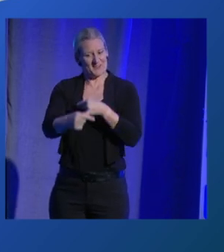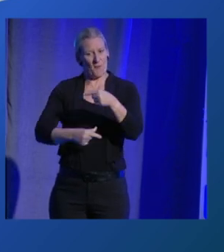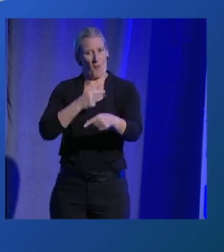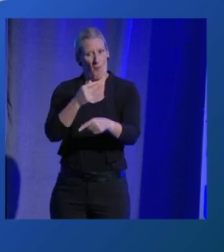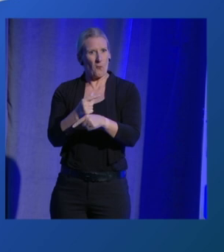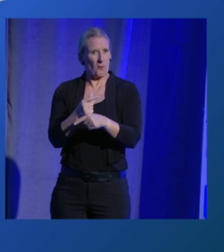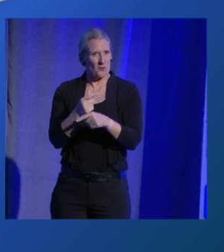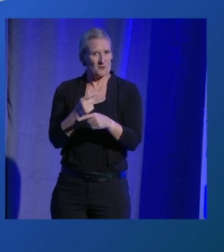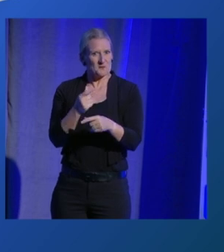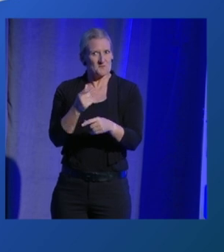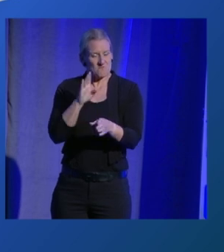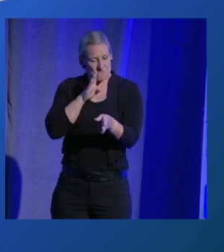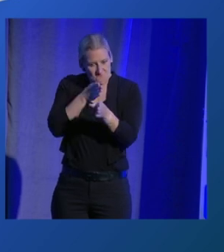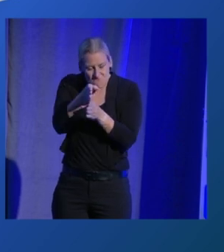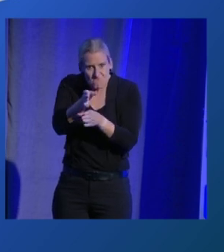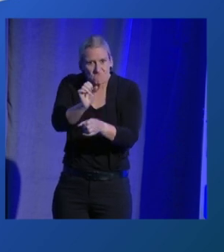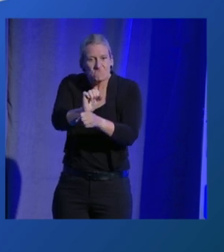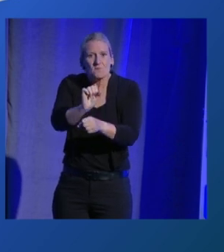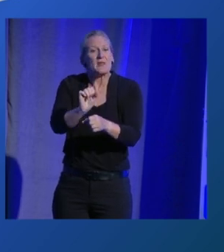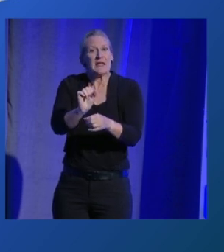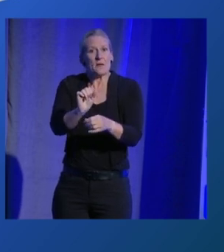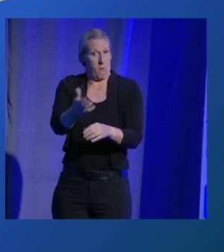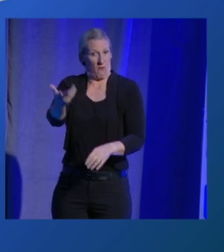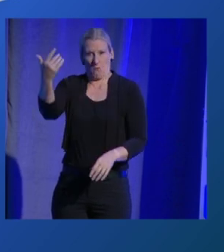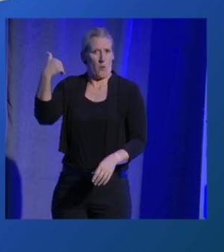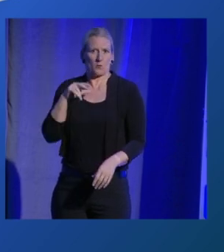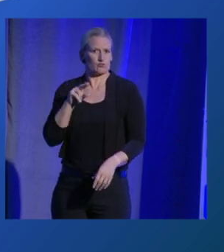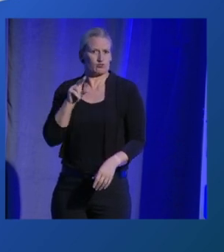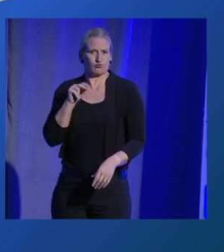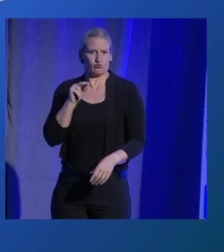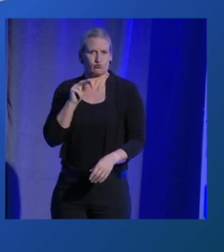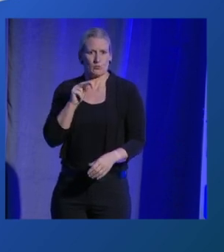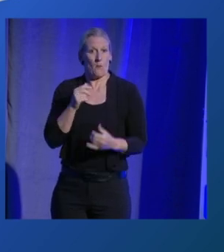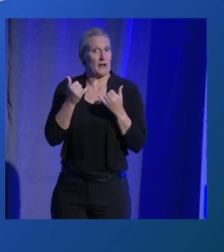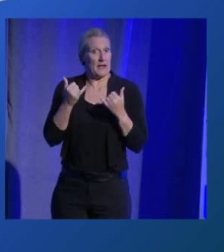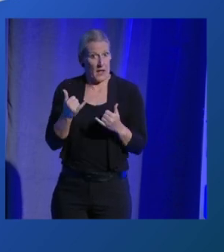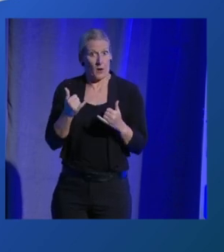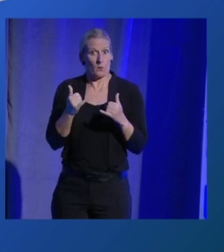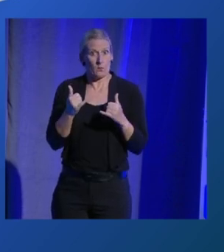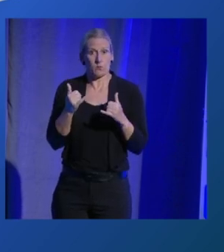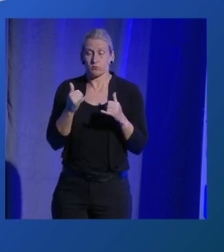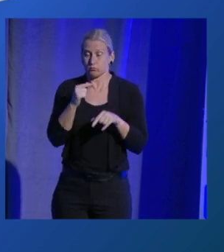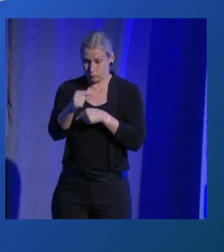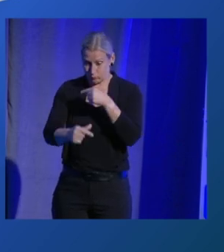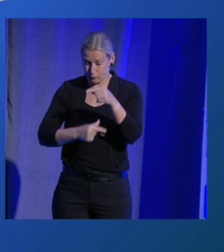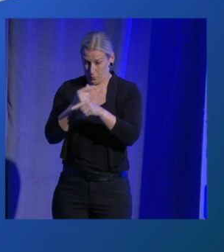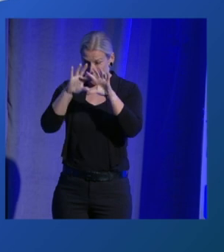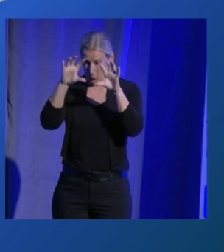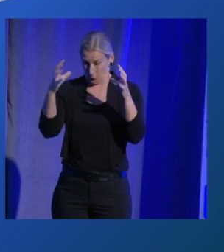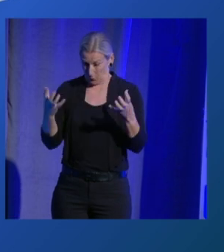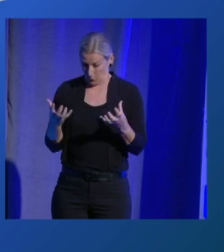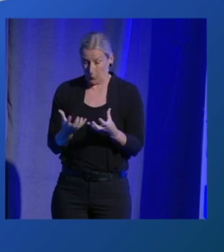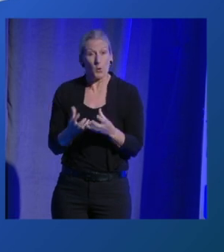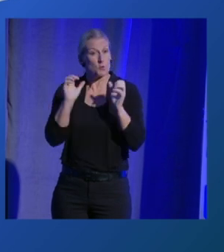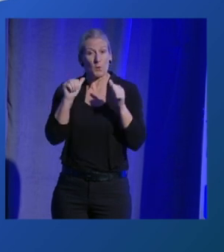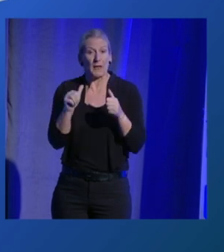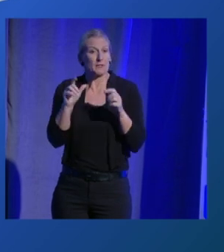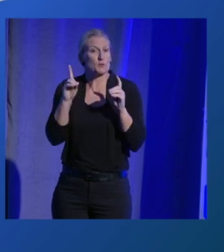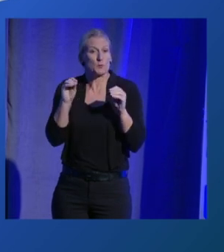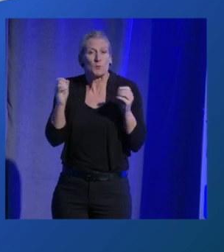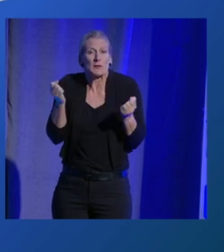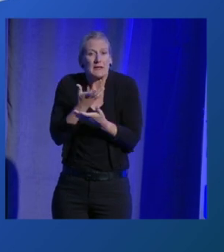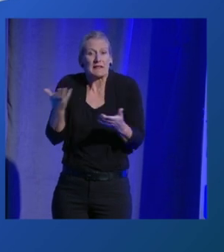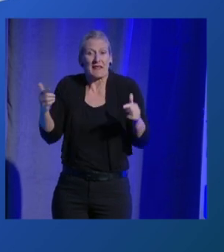to be uh at all uh and markets across the globe are responding the profession is